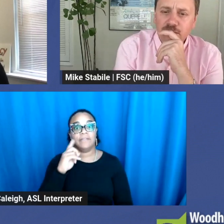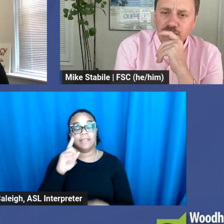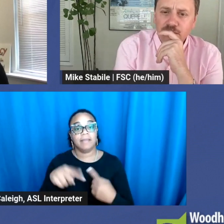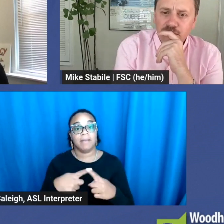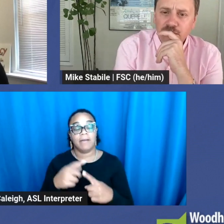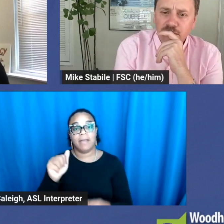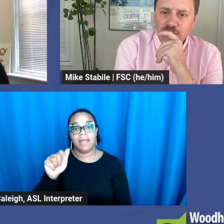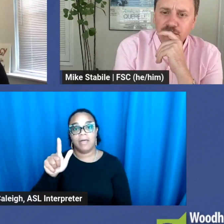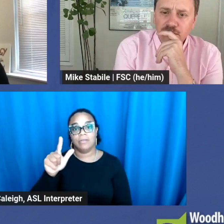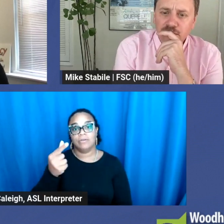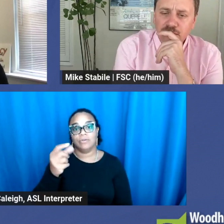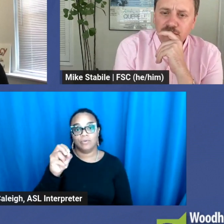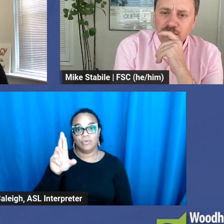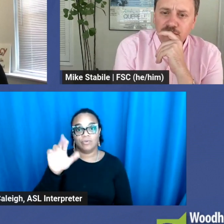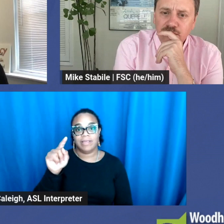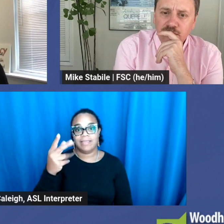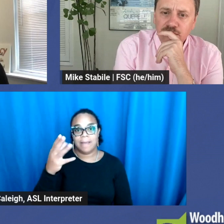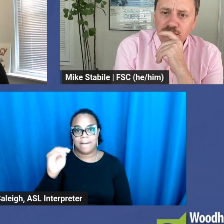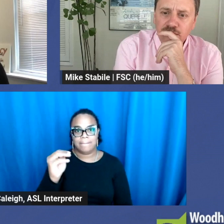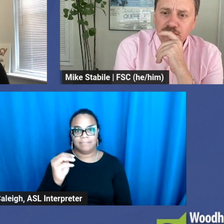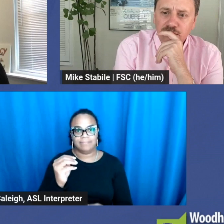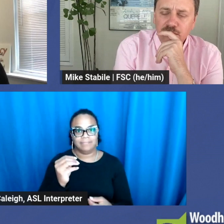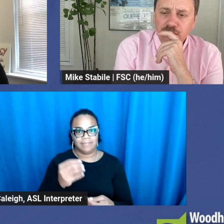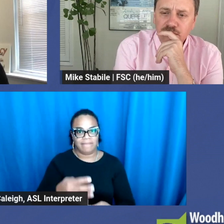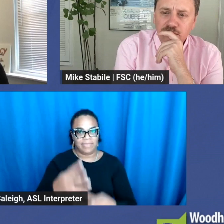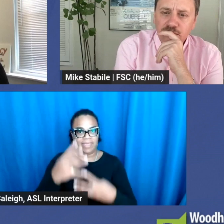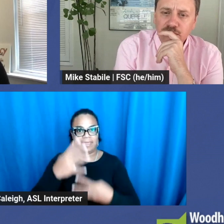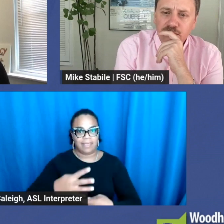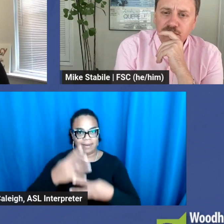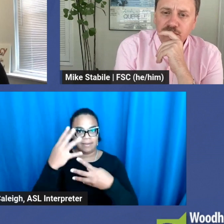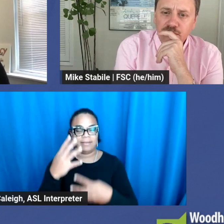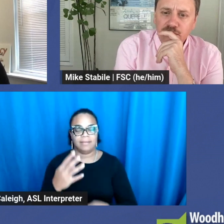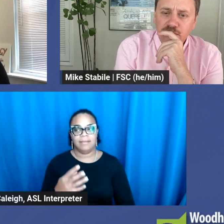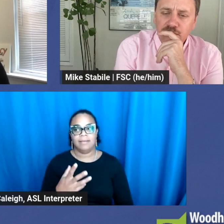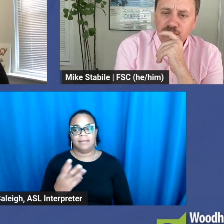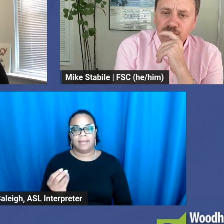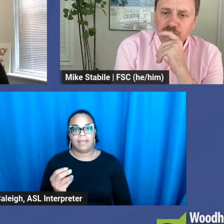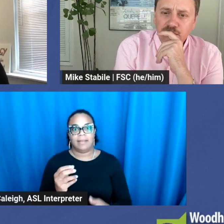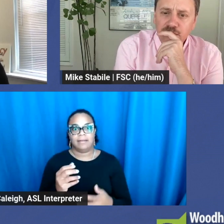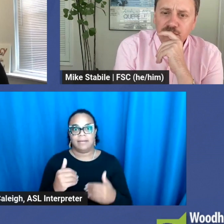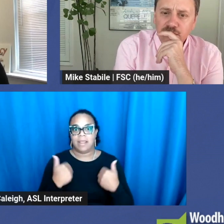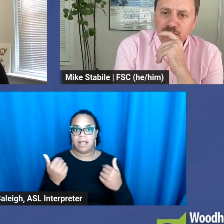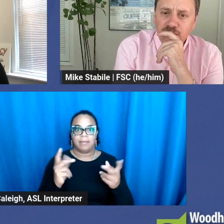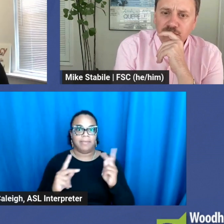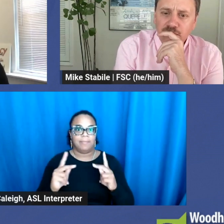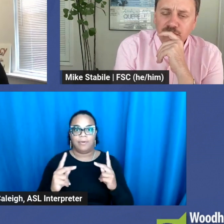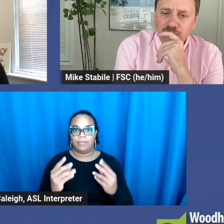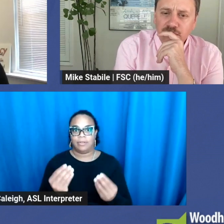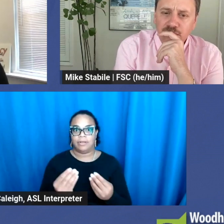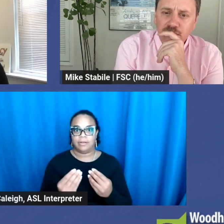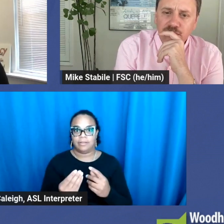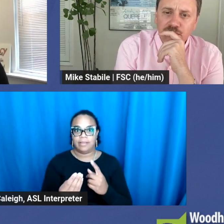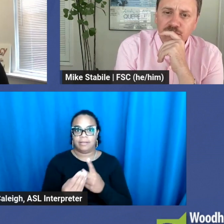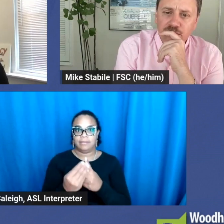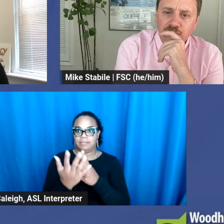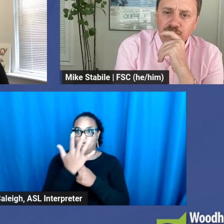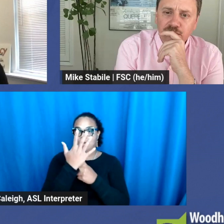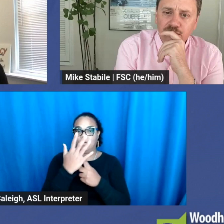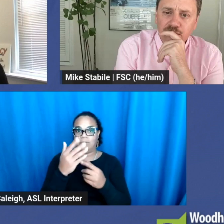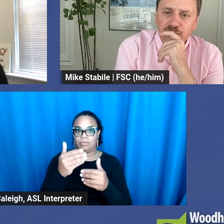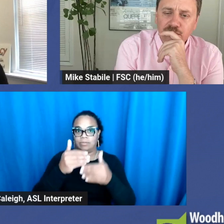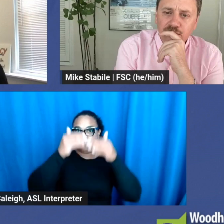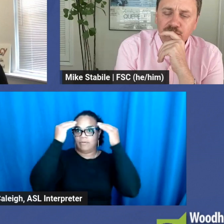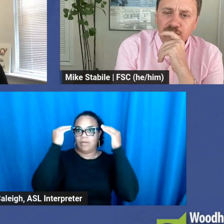social media. And the idea is that basically young people are inundated with information that